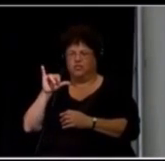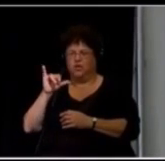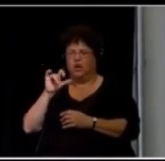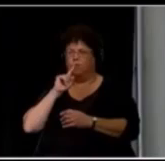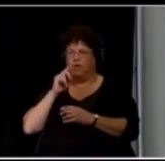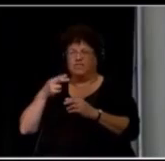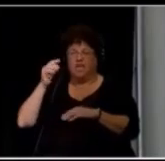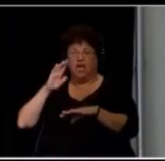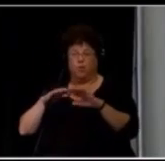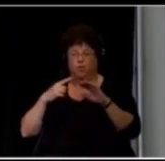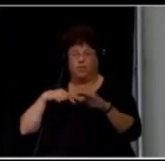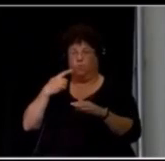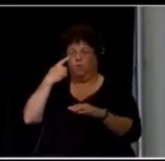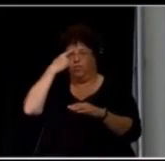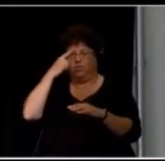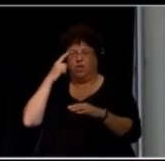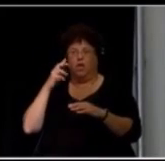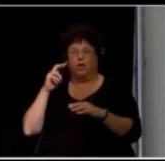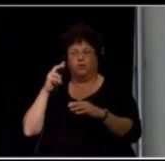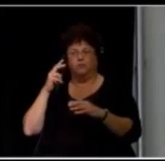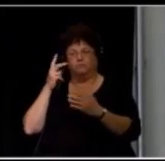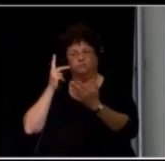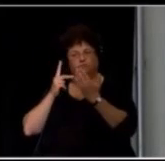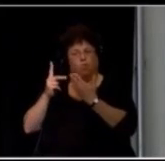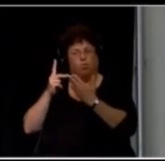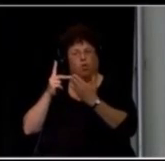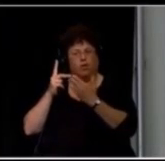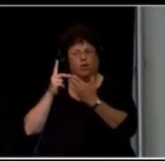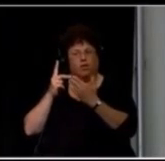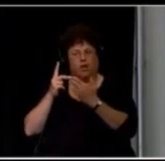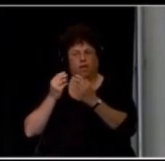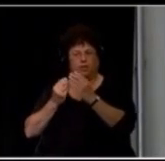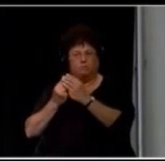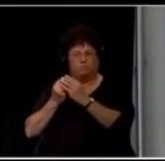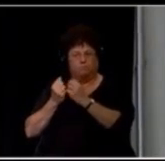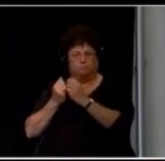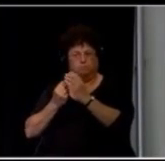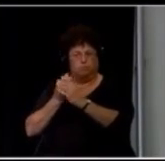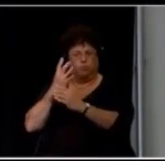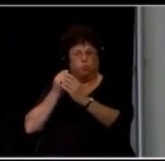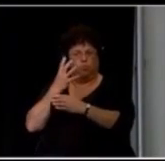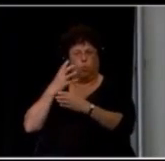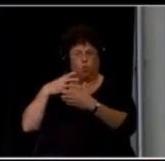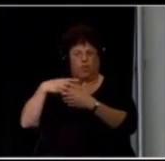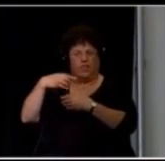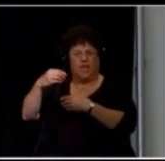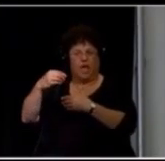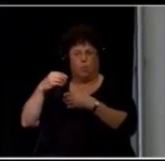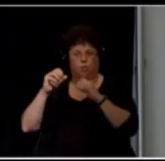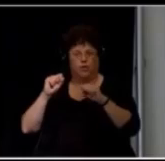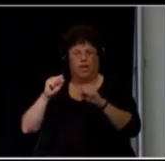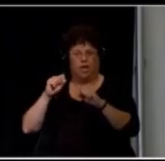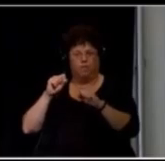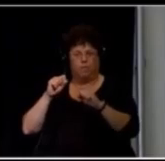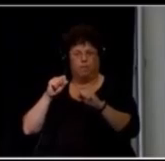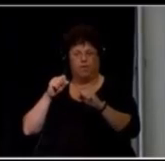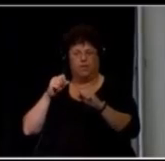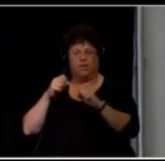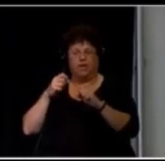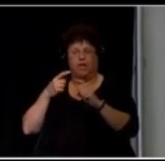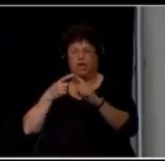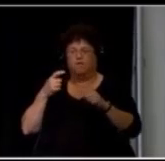expected, so we are looking at potentially expanding the output capability of the Gigafactory to meet